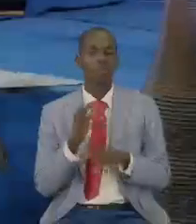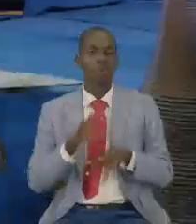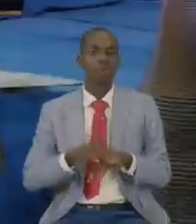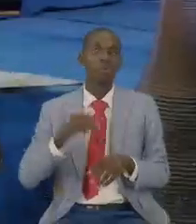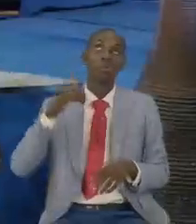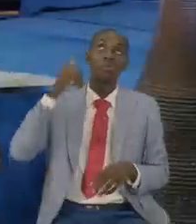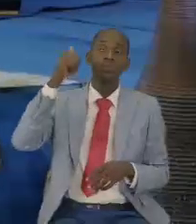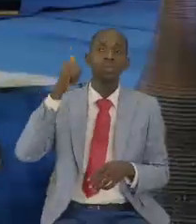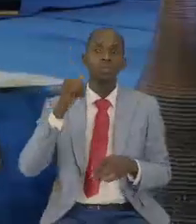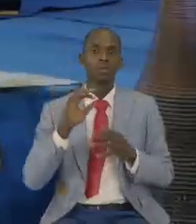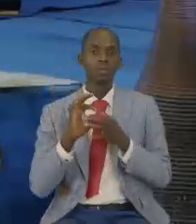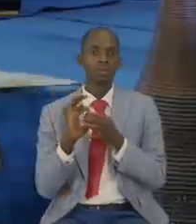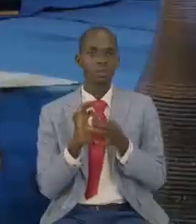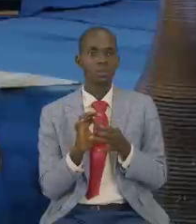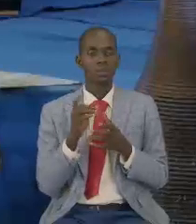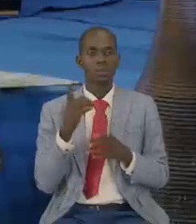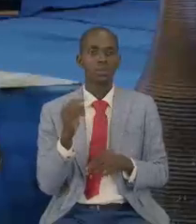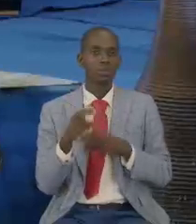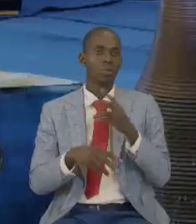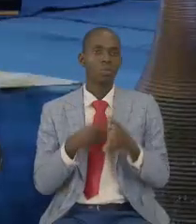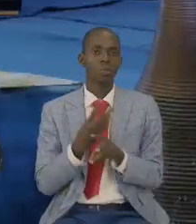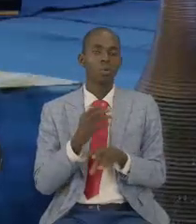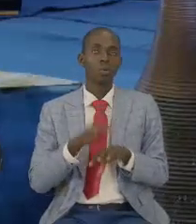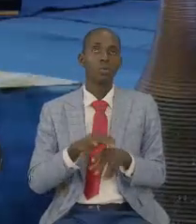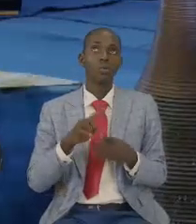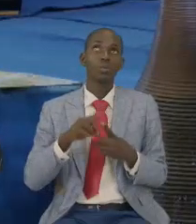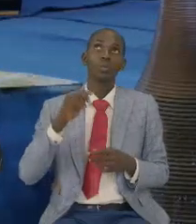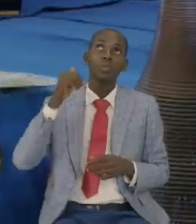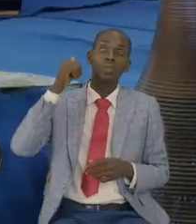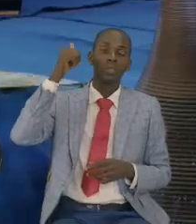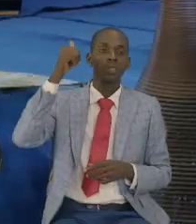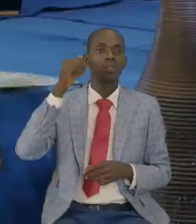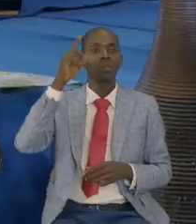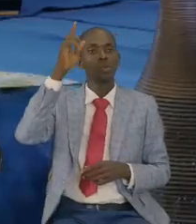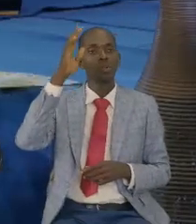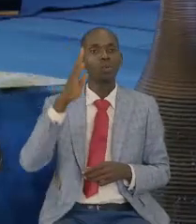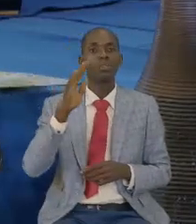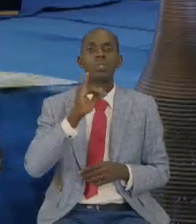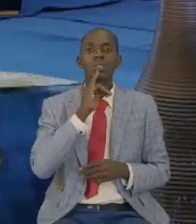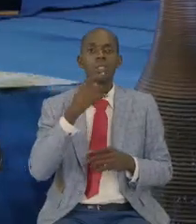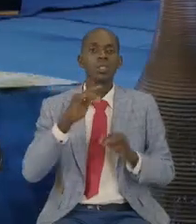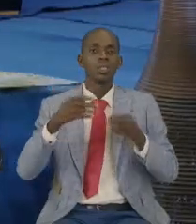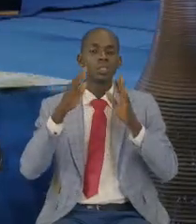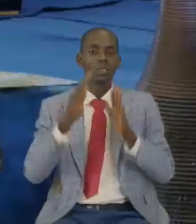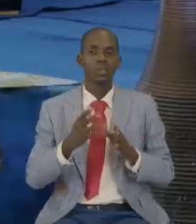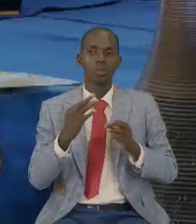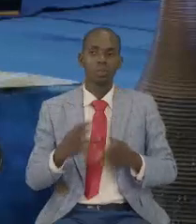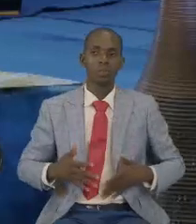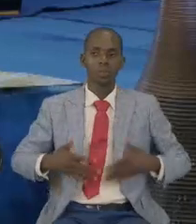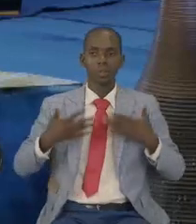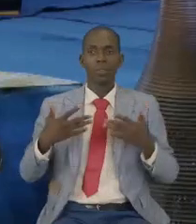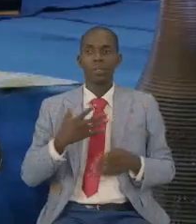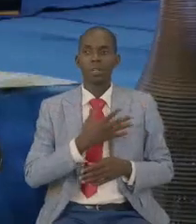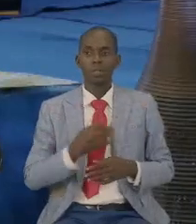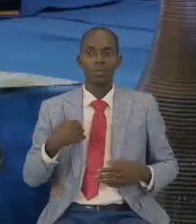unto himself. God is the giver of life, and we had been separated from God,